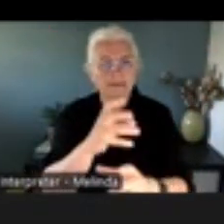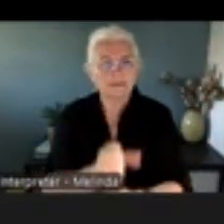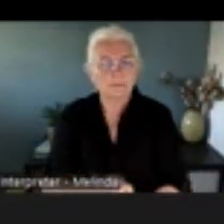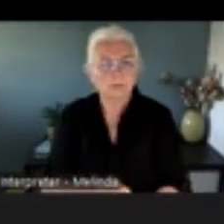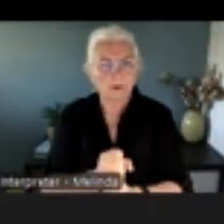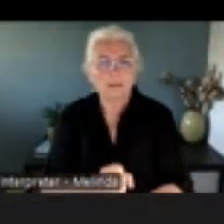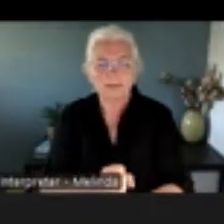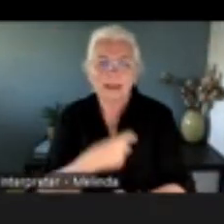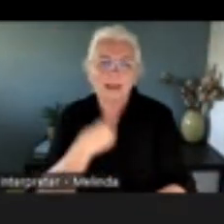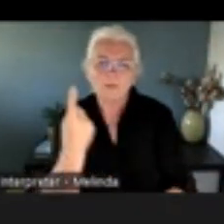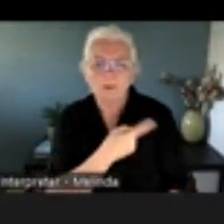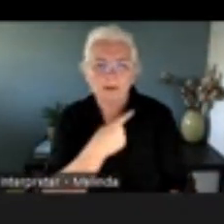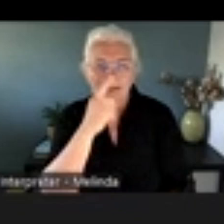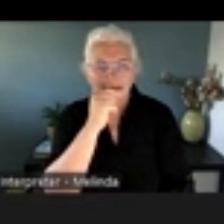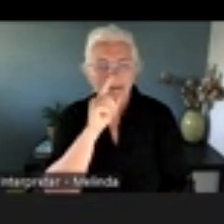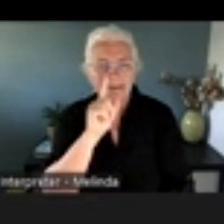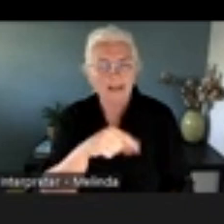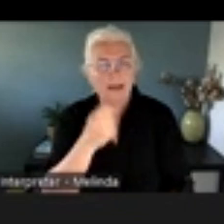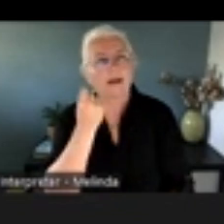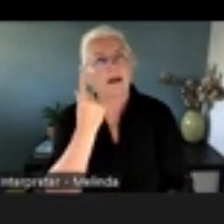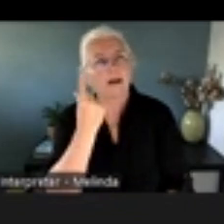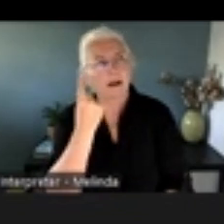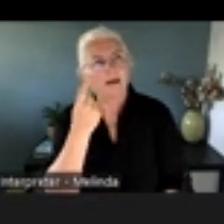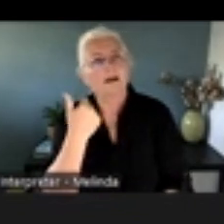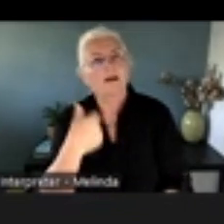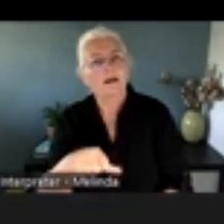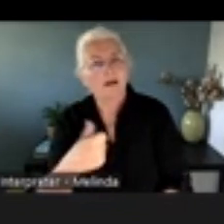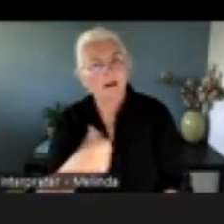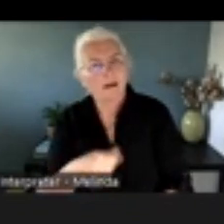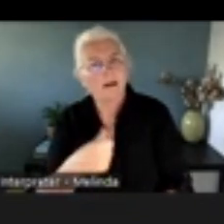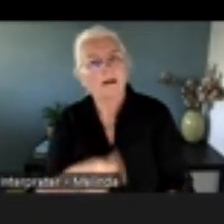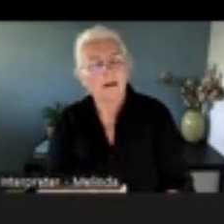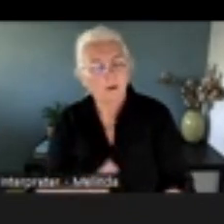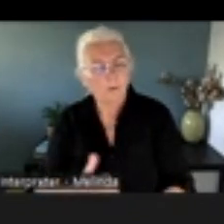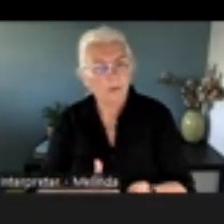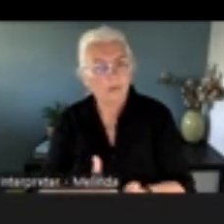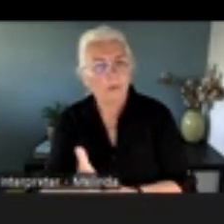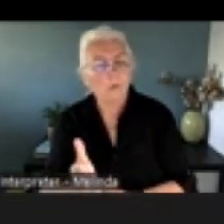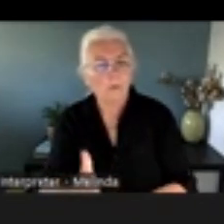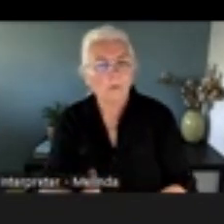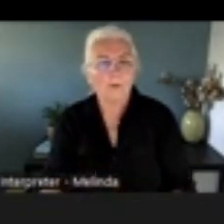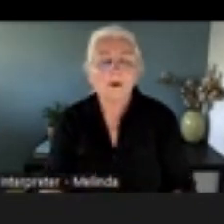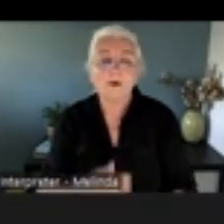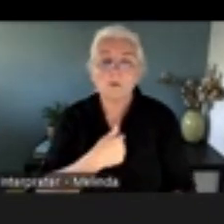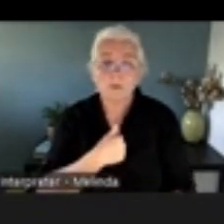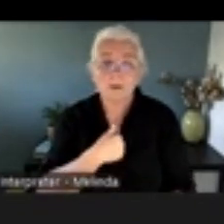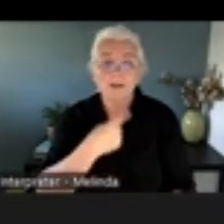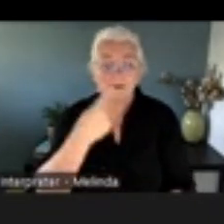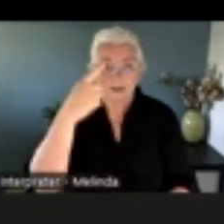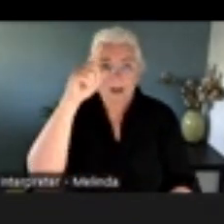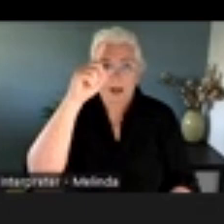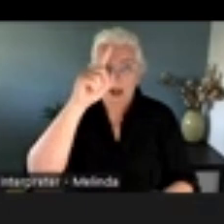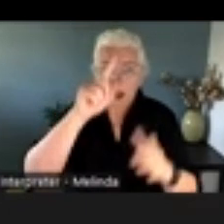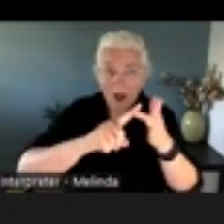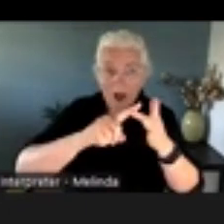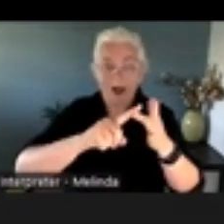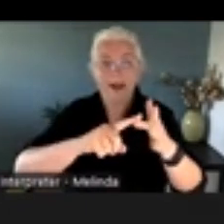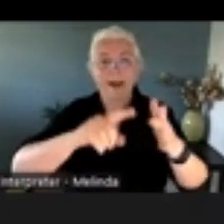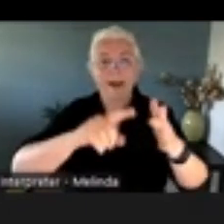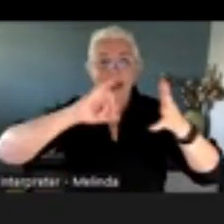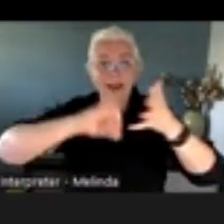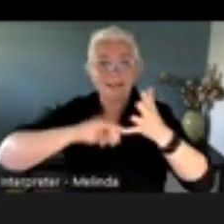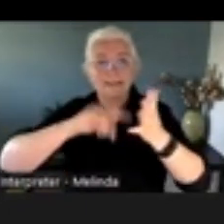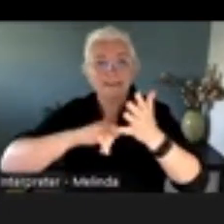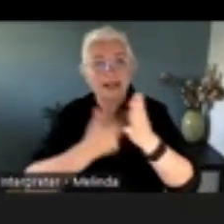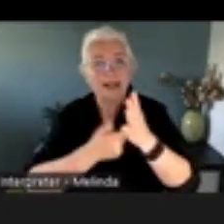so that everybody can sort of understand them and work their way through them? And this is where we came up with the iStart tool. So the tool